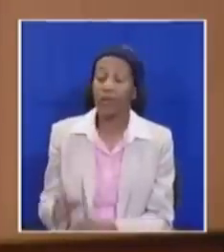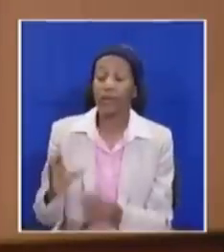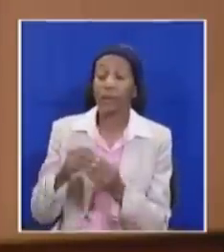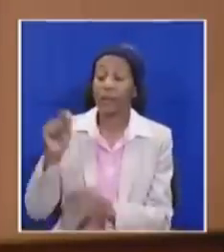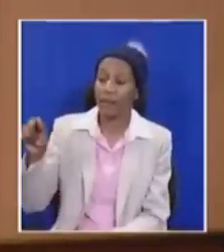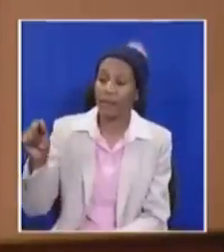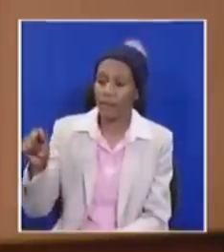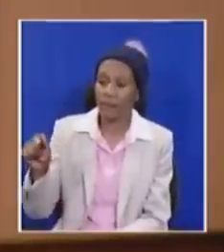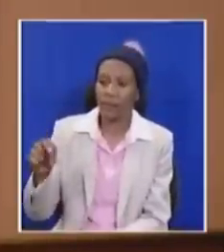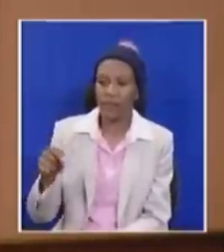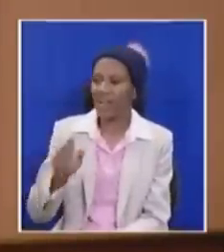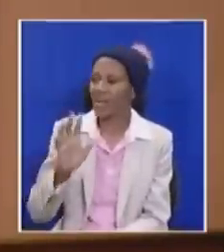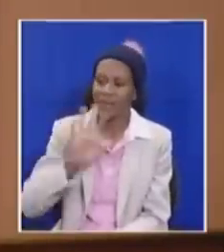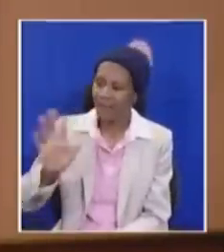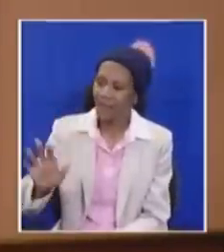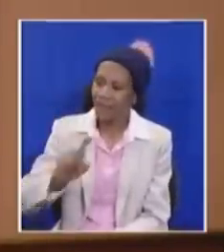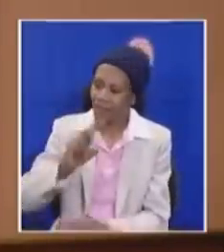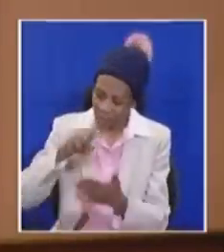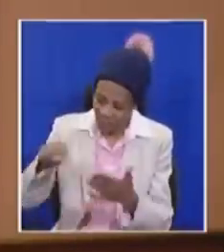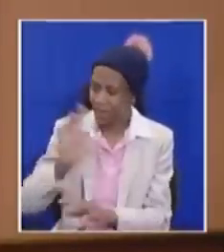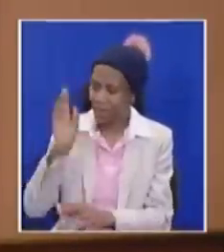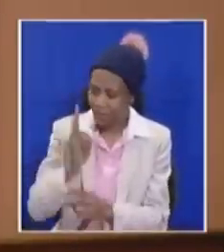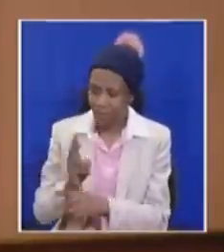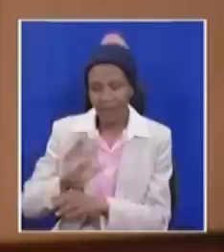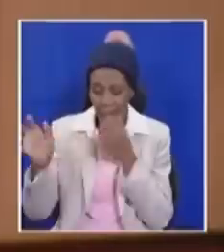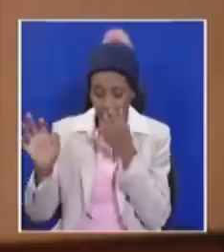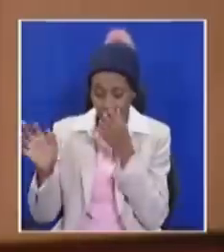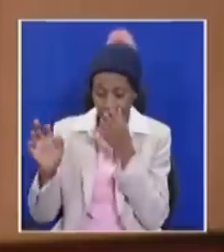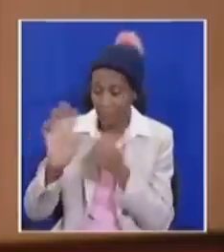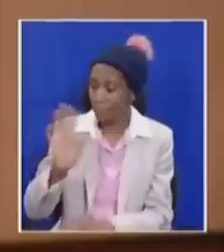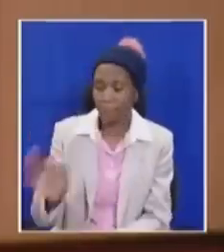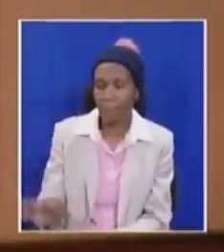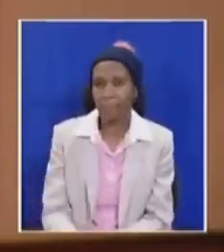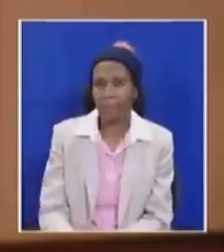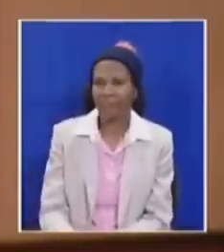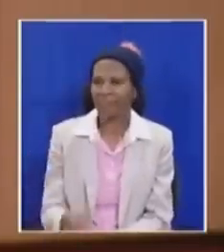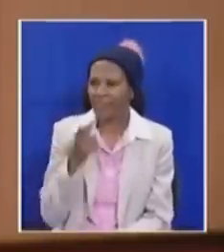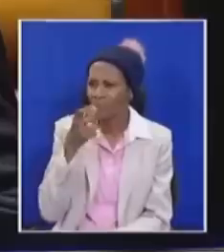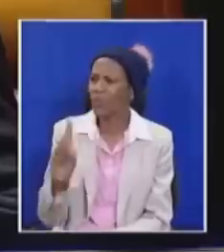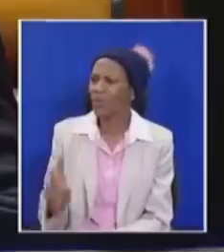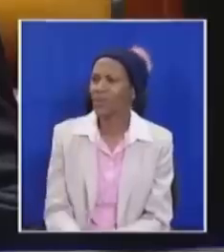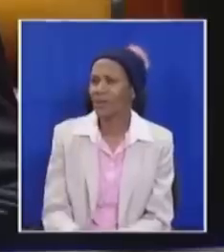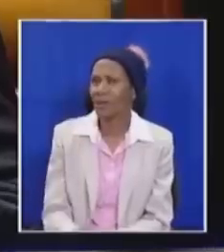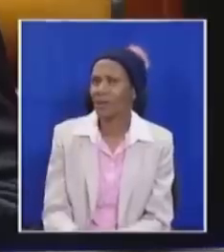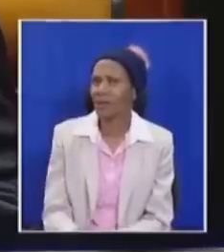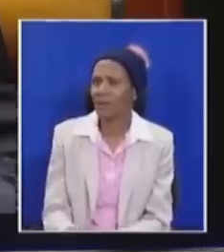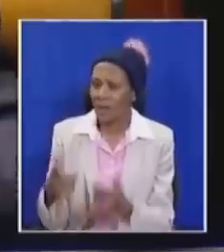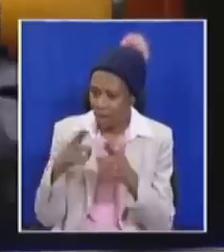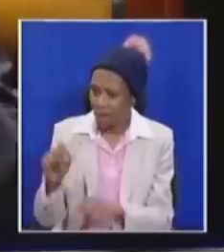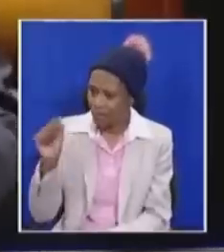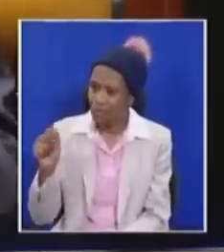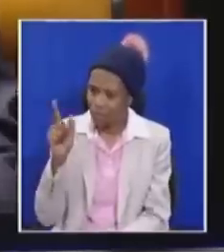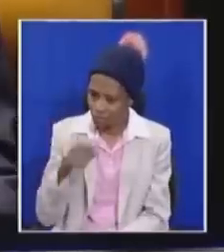member, I didn't ask you to repeat yourself. I said withdraw. What to withdraw? Yes. What? You withdraw the offensive remarks you